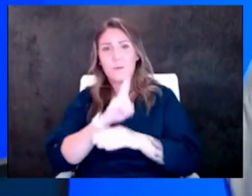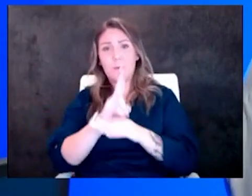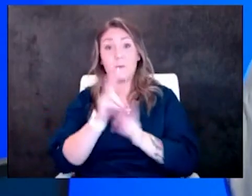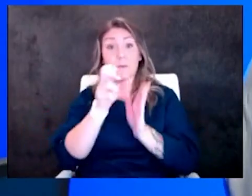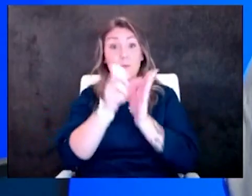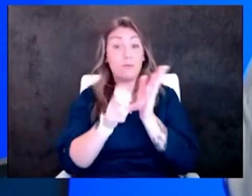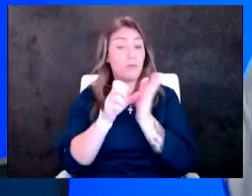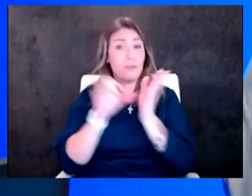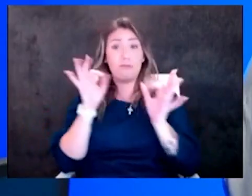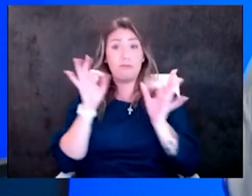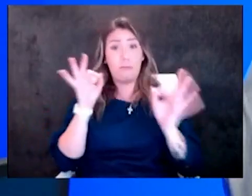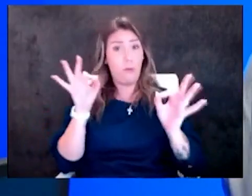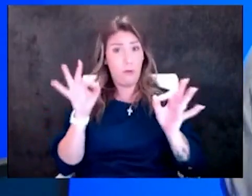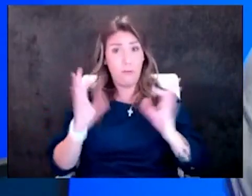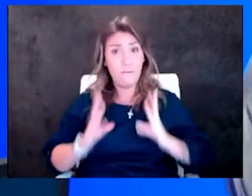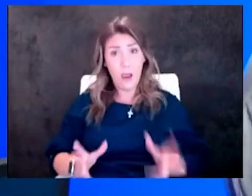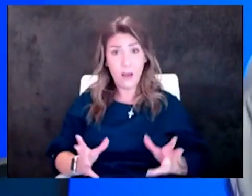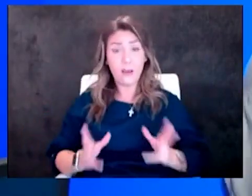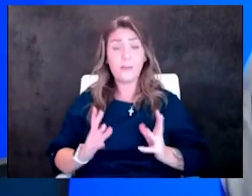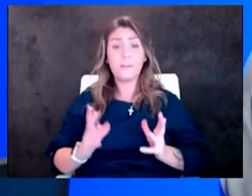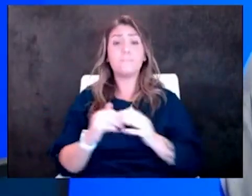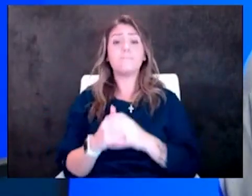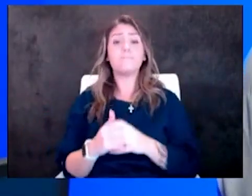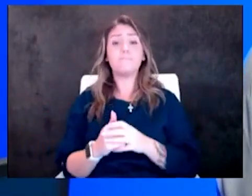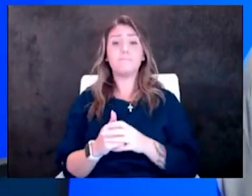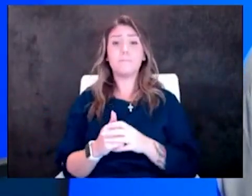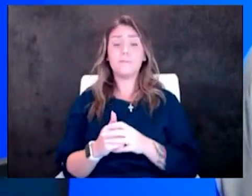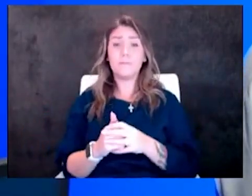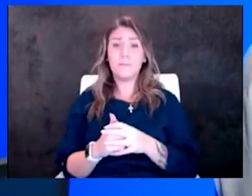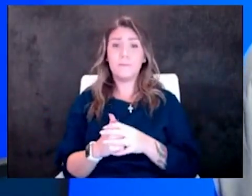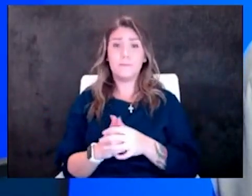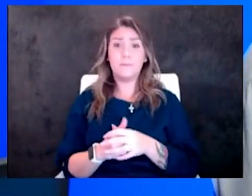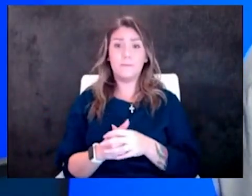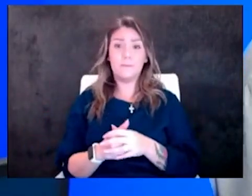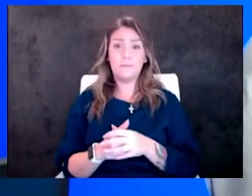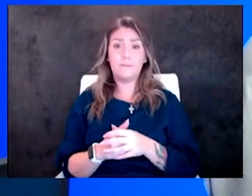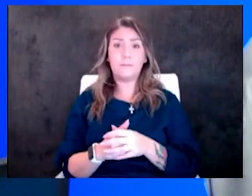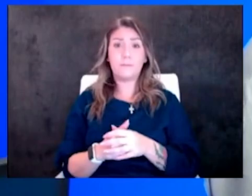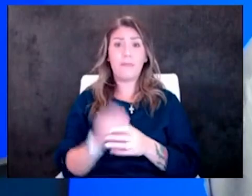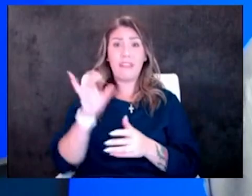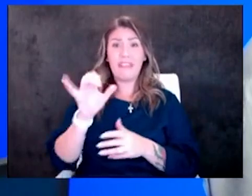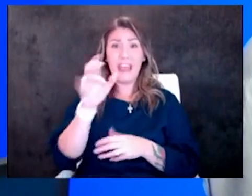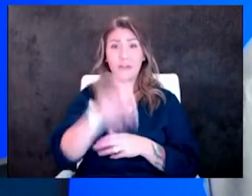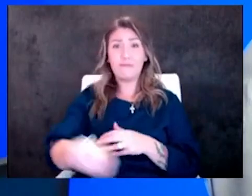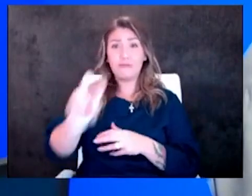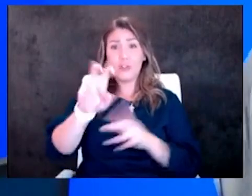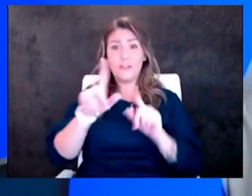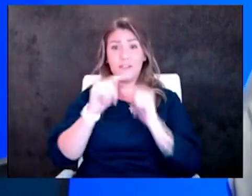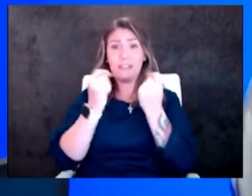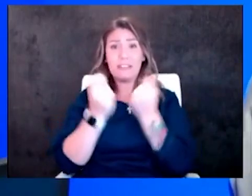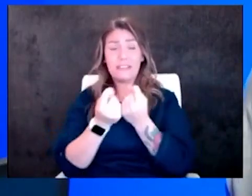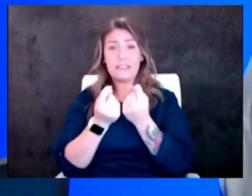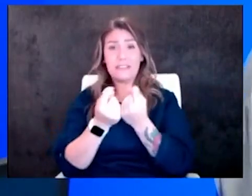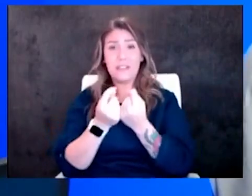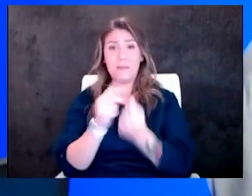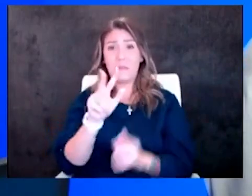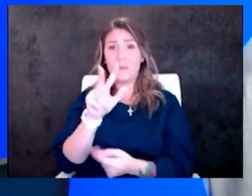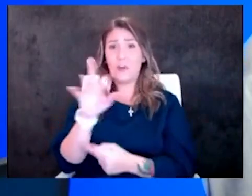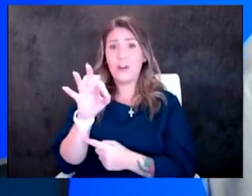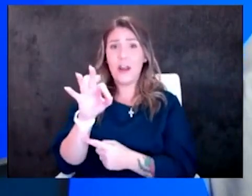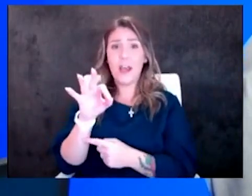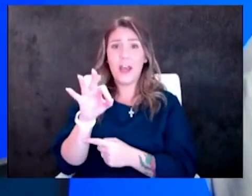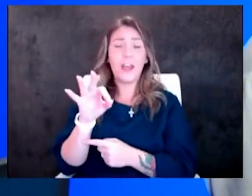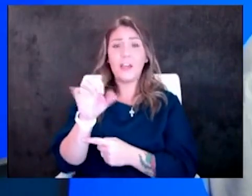fine, and that traveling team went down 39th Street to go get barbecue at